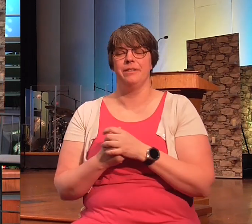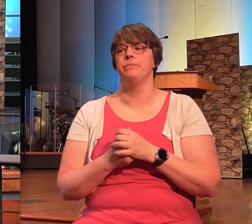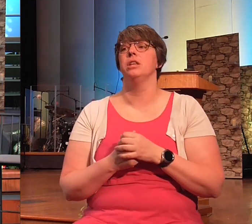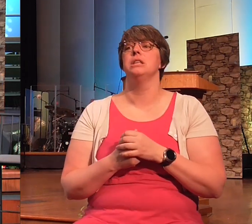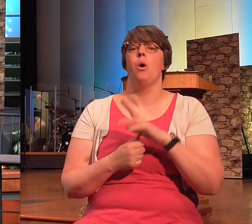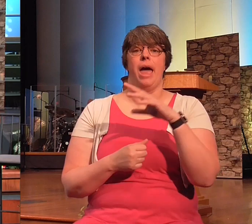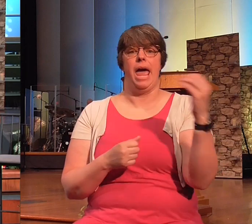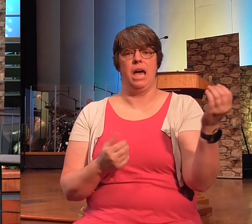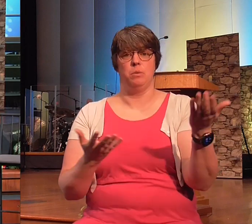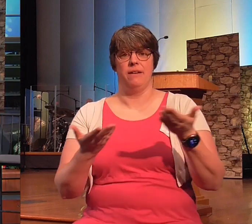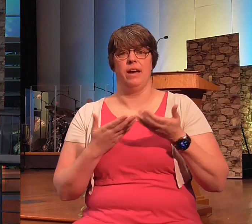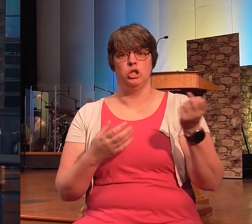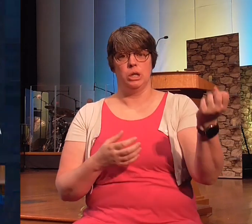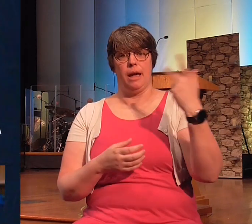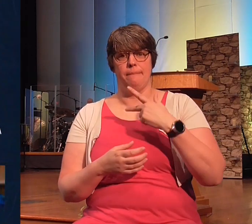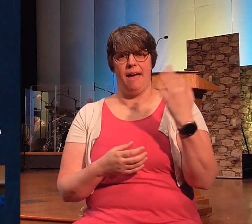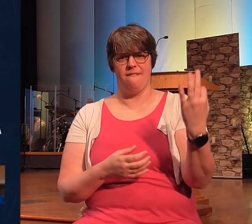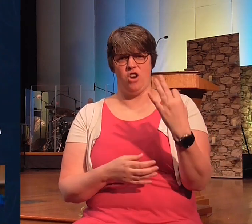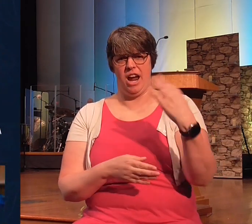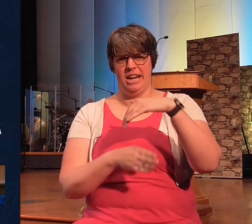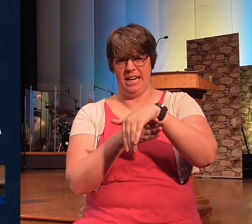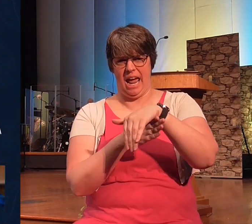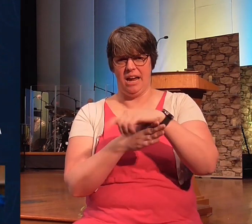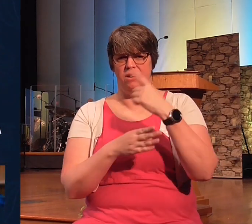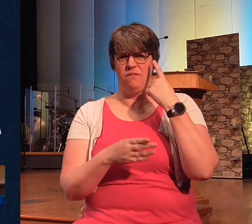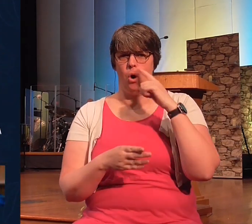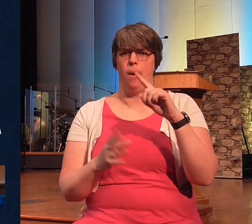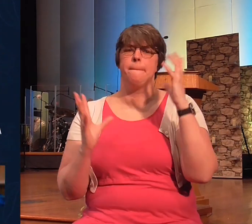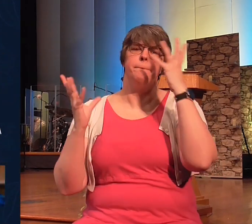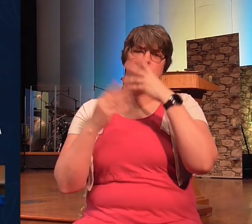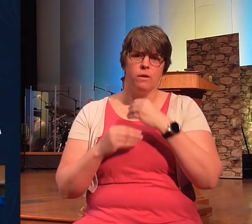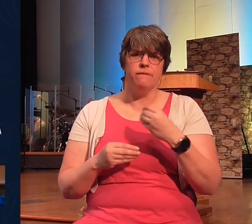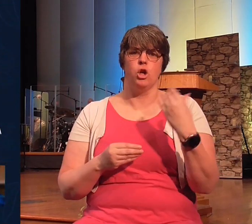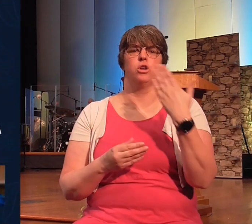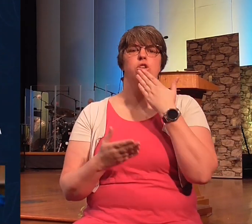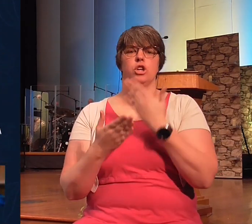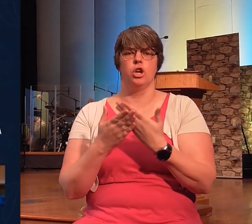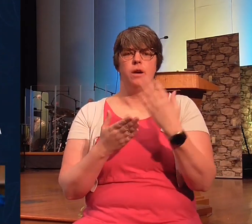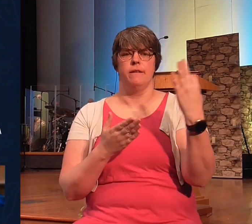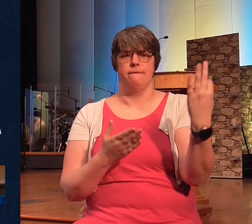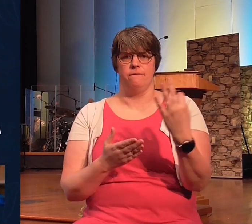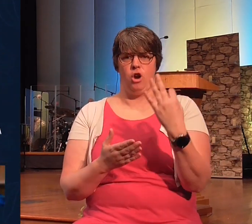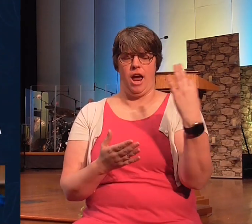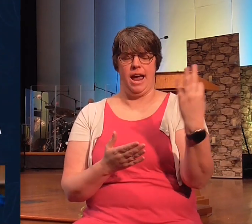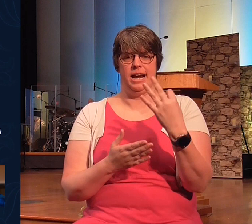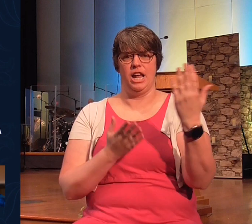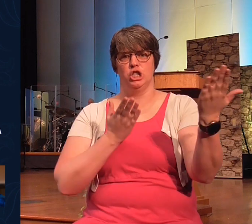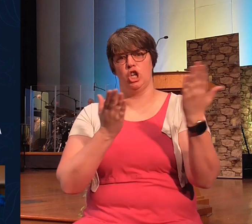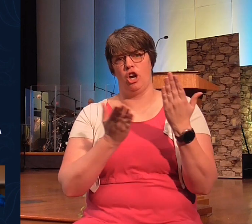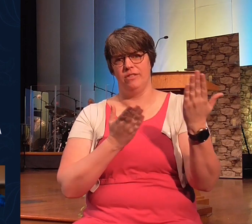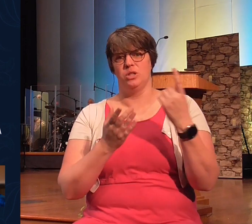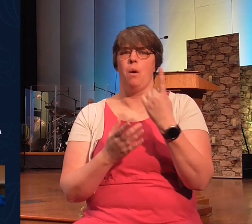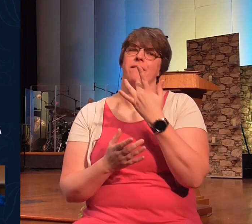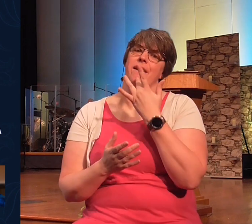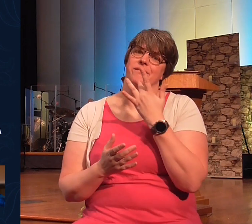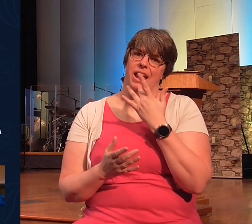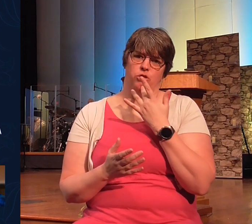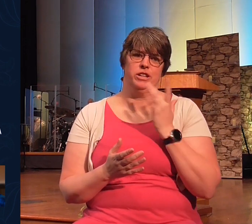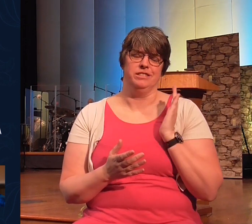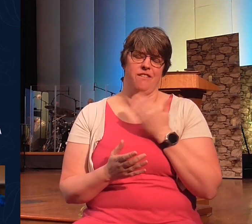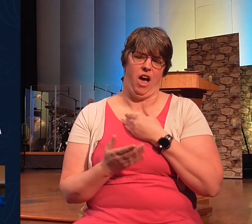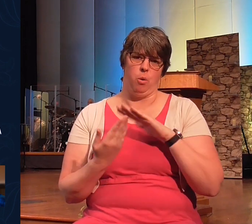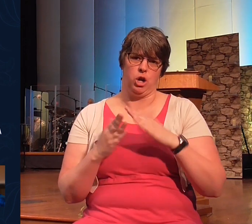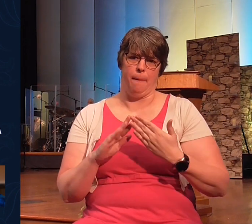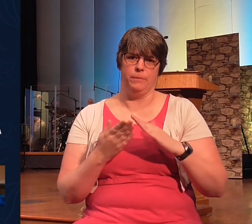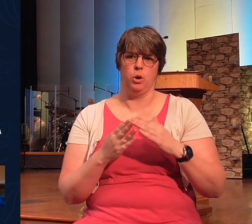back Friday night for our beautiful Good Friday service at 7 o'clock. It's one of the favorite services of many people in our community.